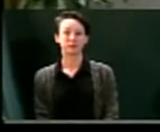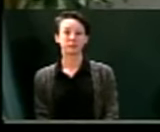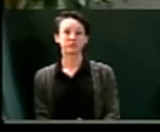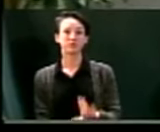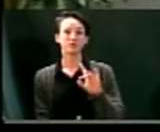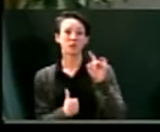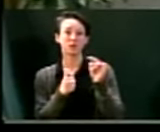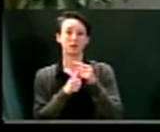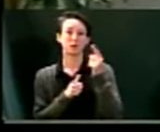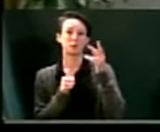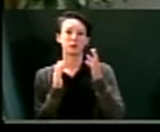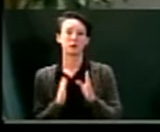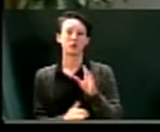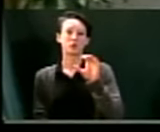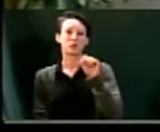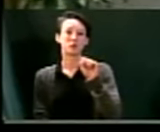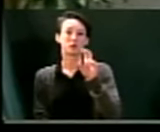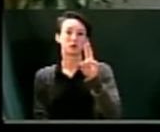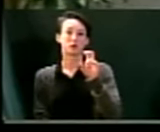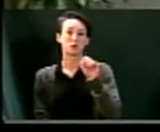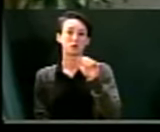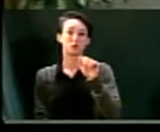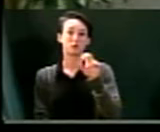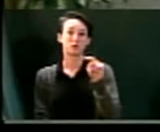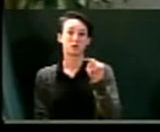Our first speaker is Susan Swan.